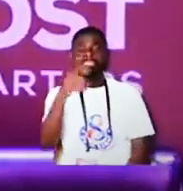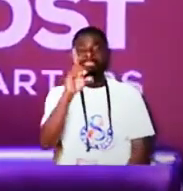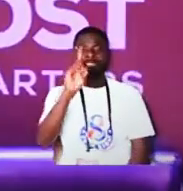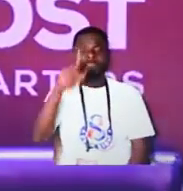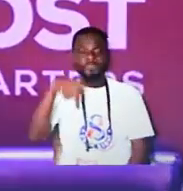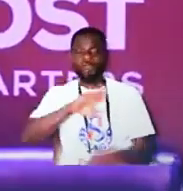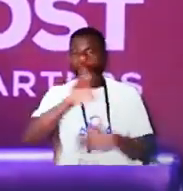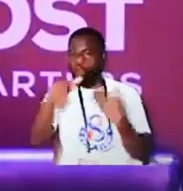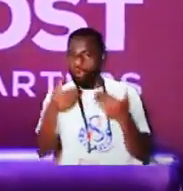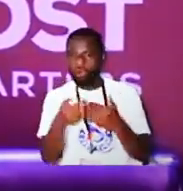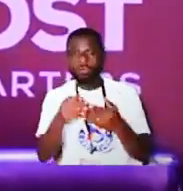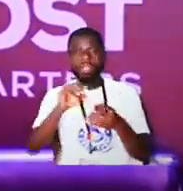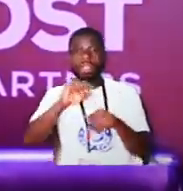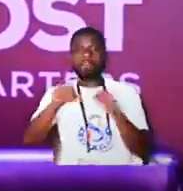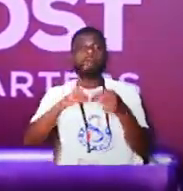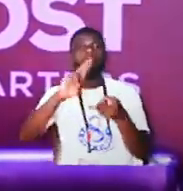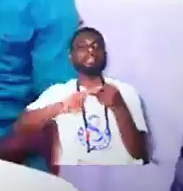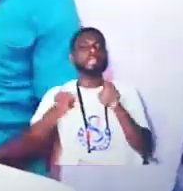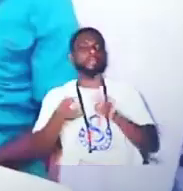that, they are figures?